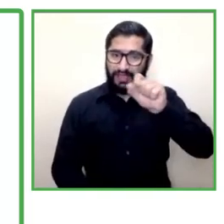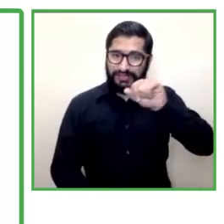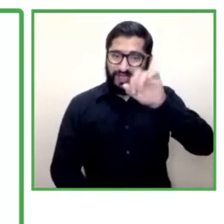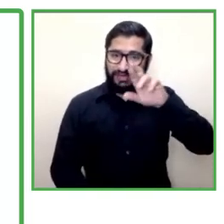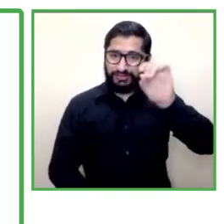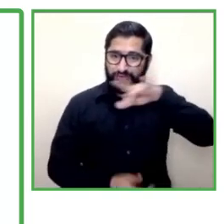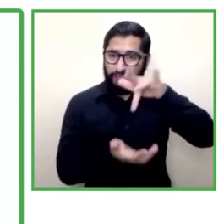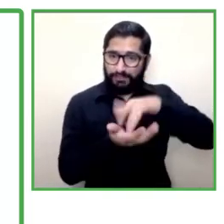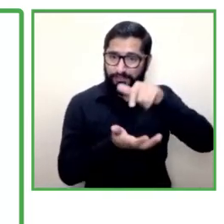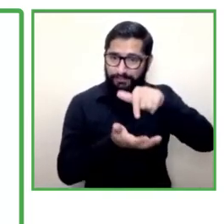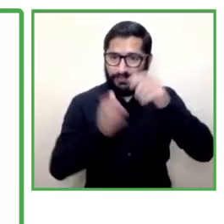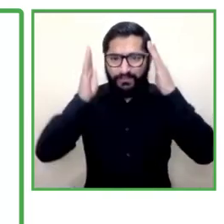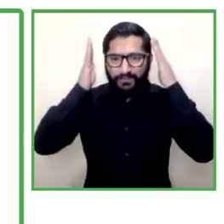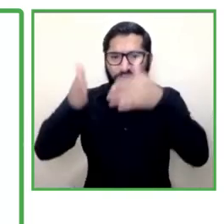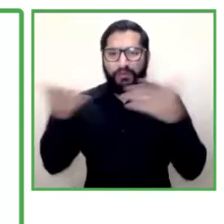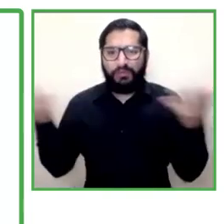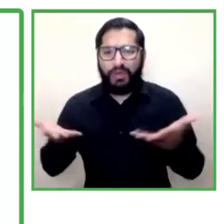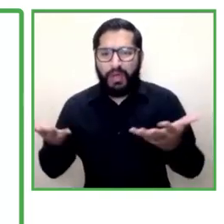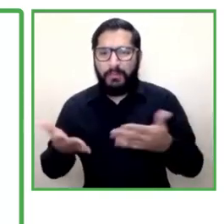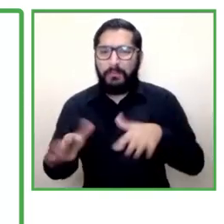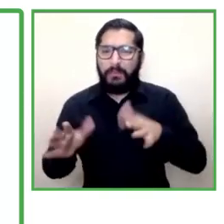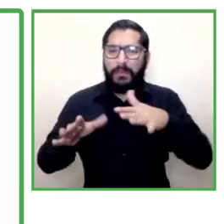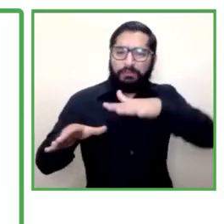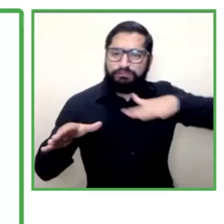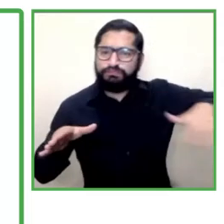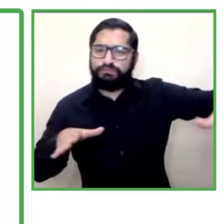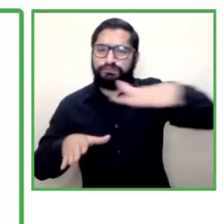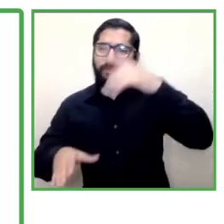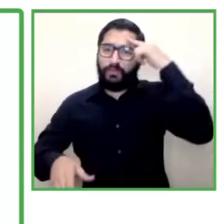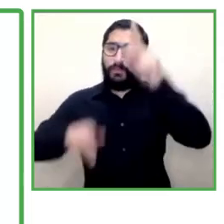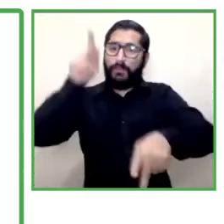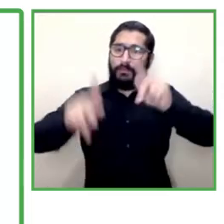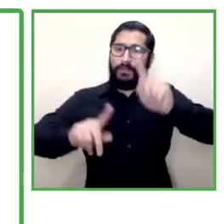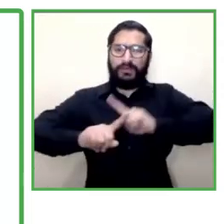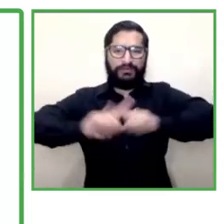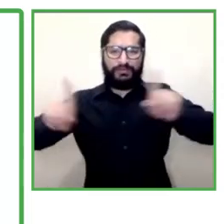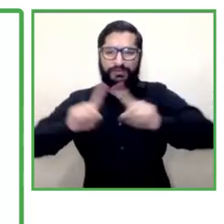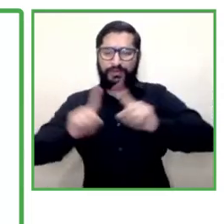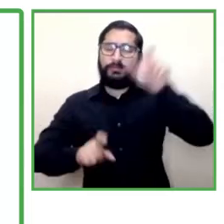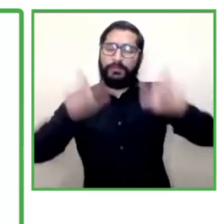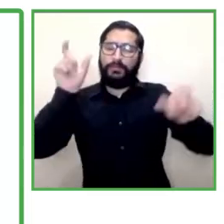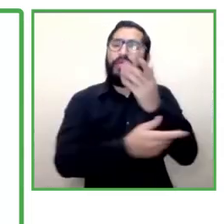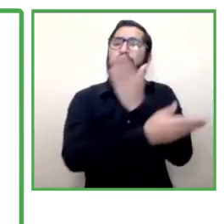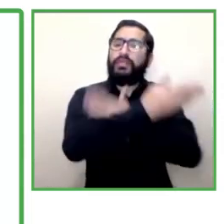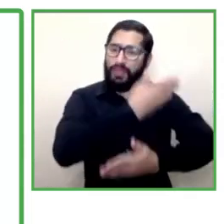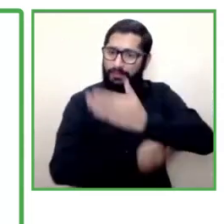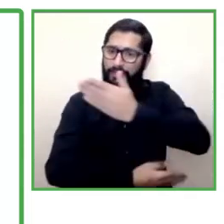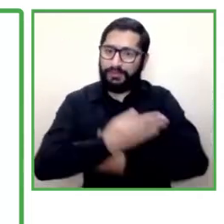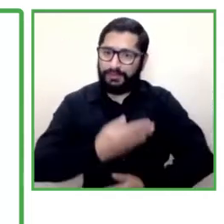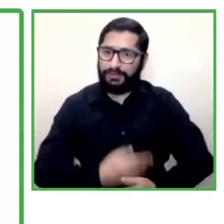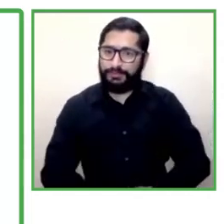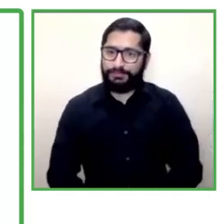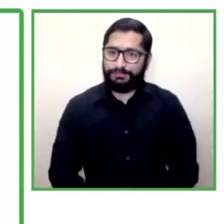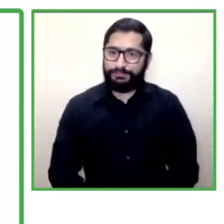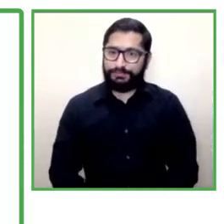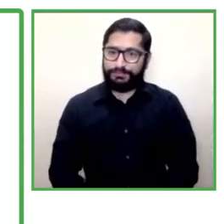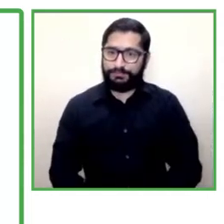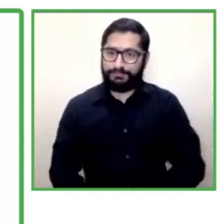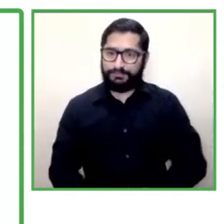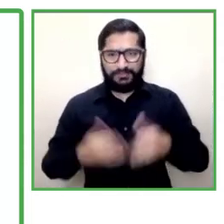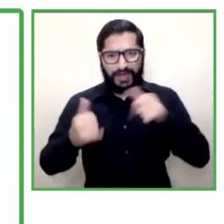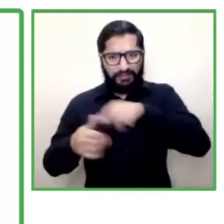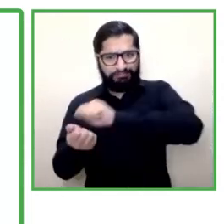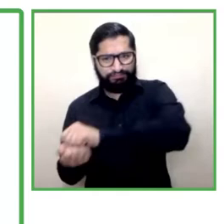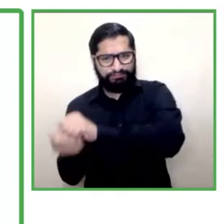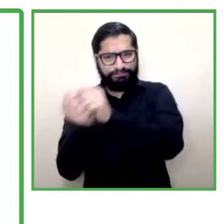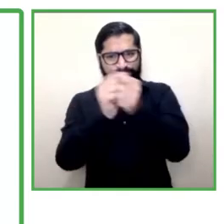to create inclusive environments for people with different disabilities. It adapts to the needs of the